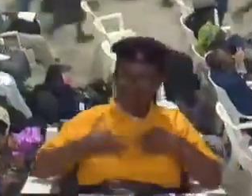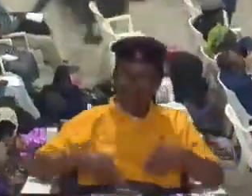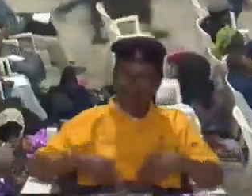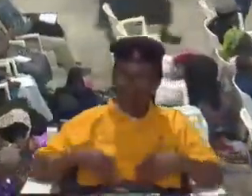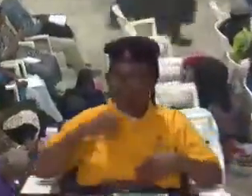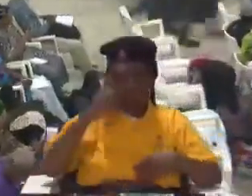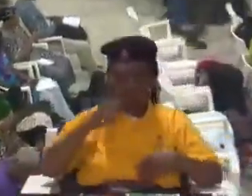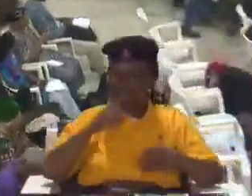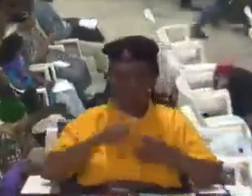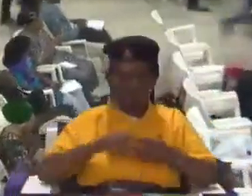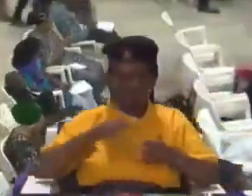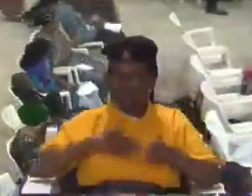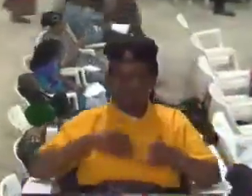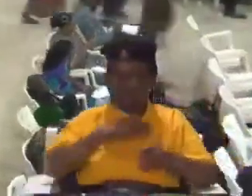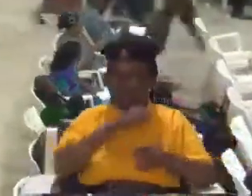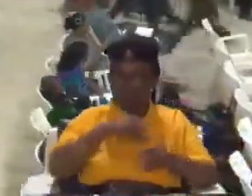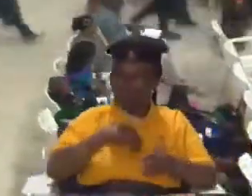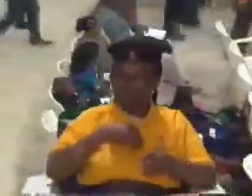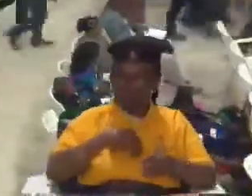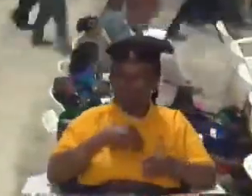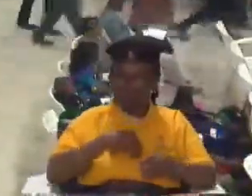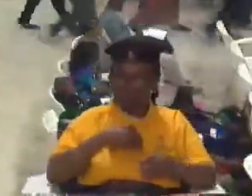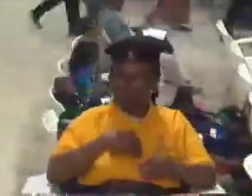Speak to my soul.